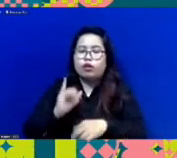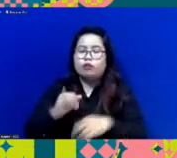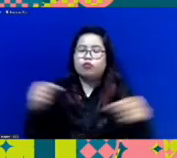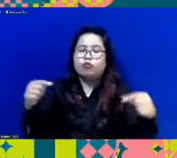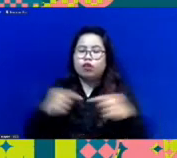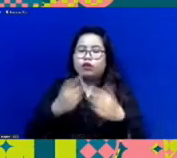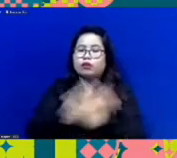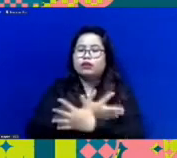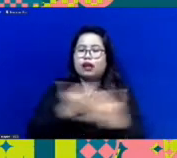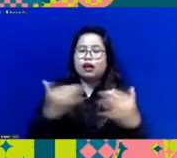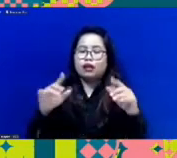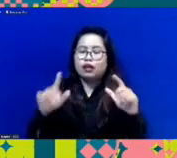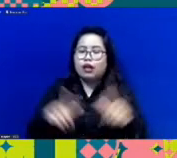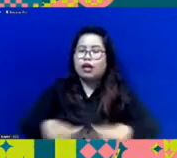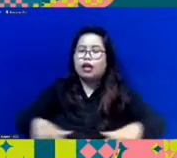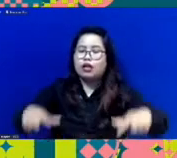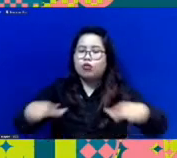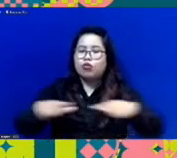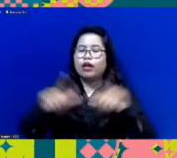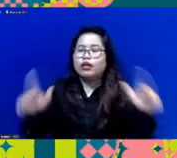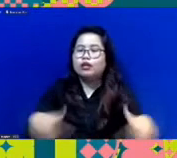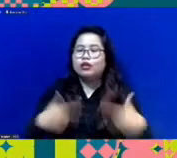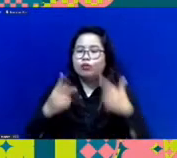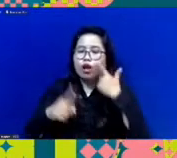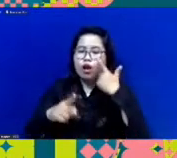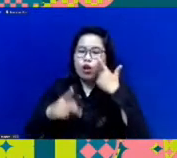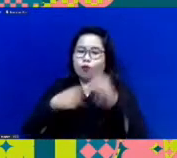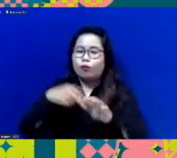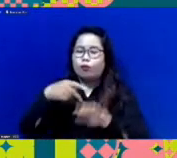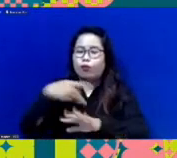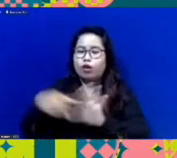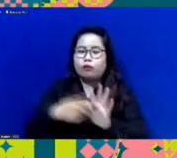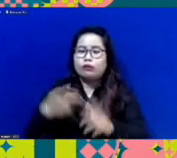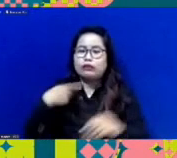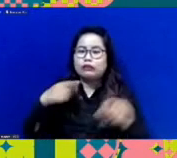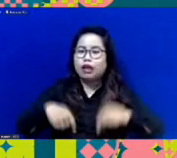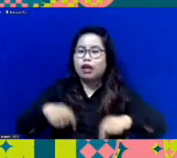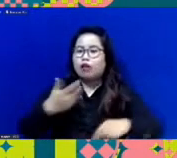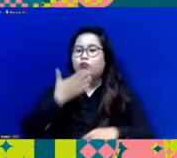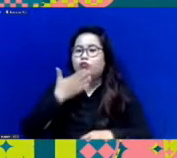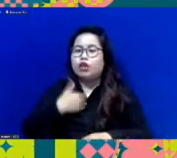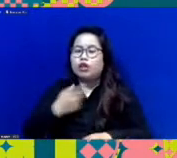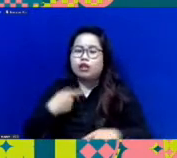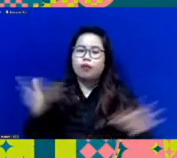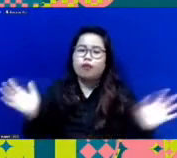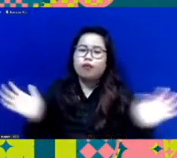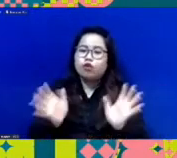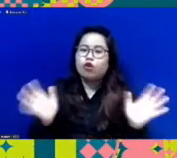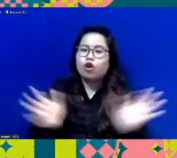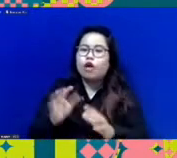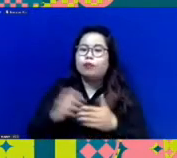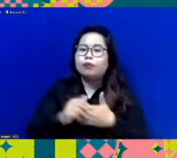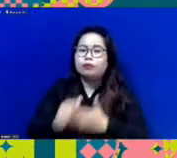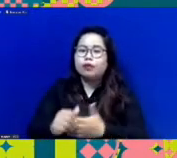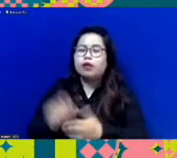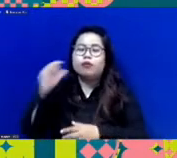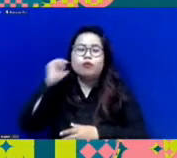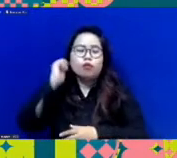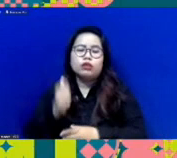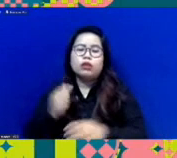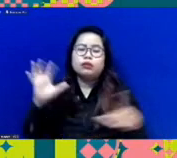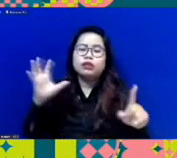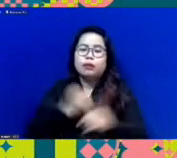of the programs that we have right now, we want to push the women leadership instead of enterprise to reach 25% women leadership.